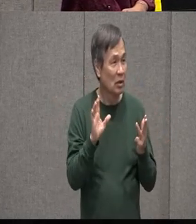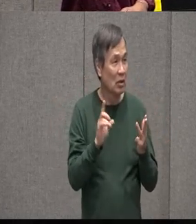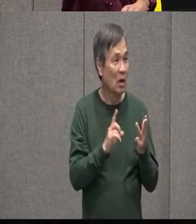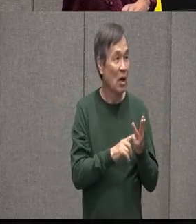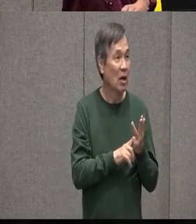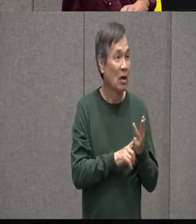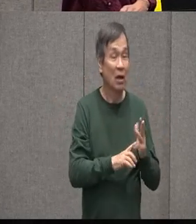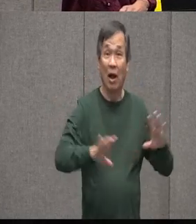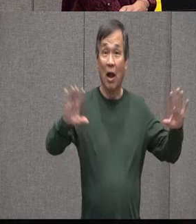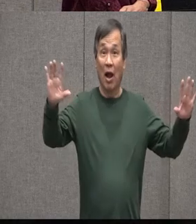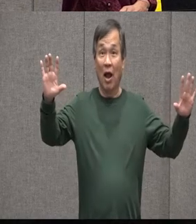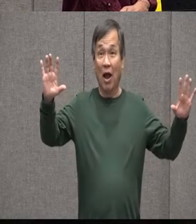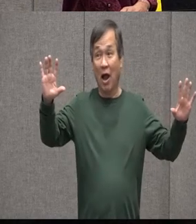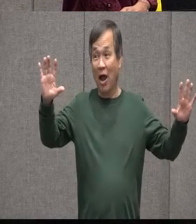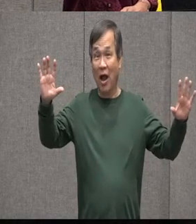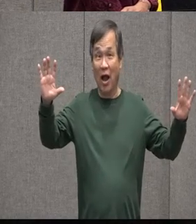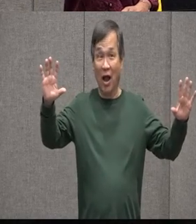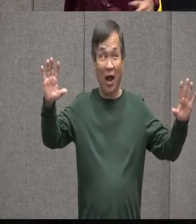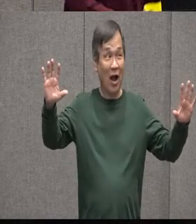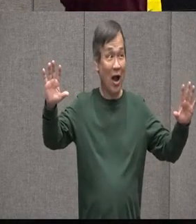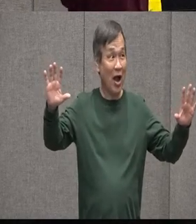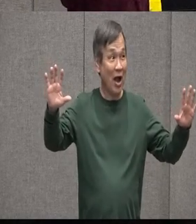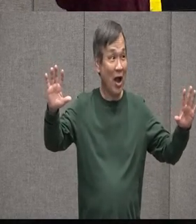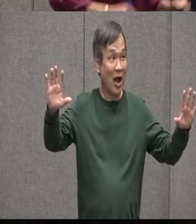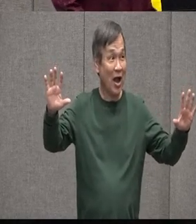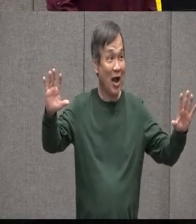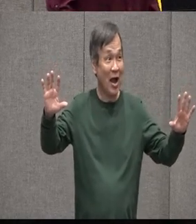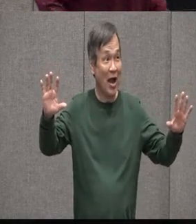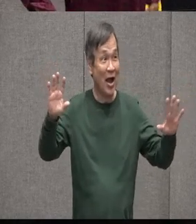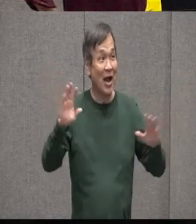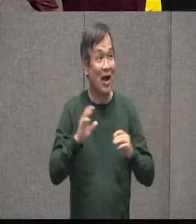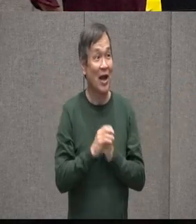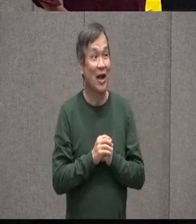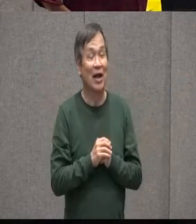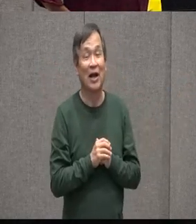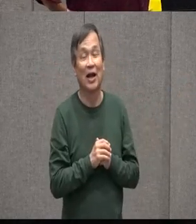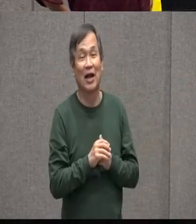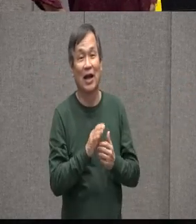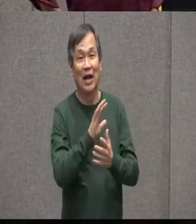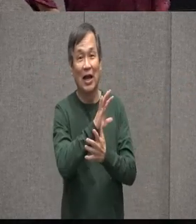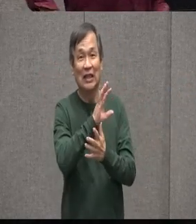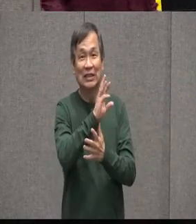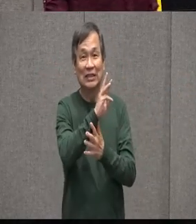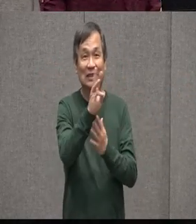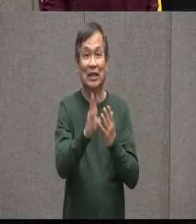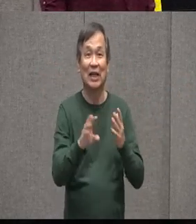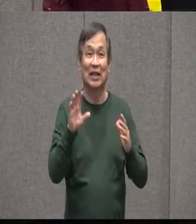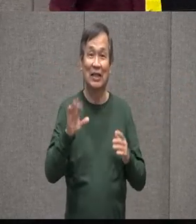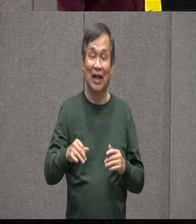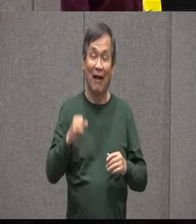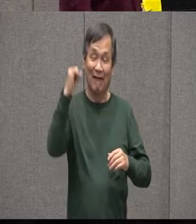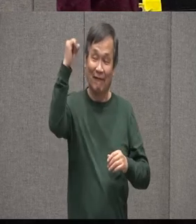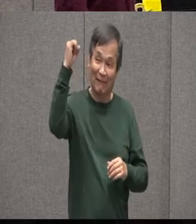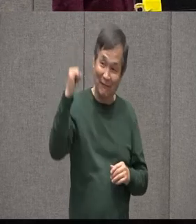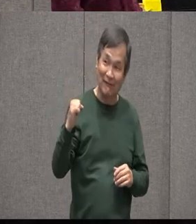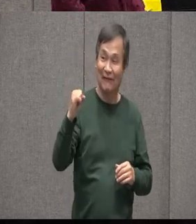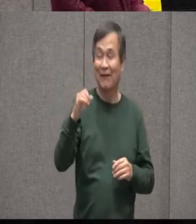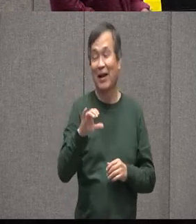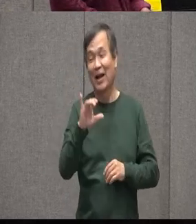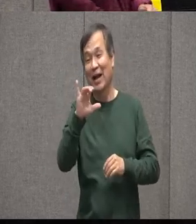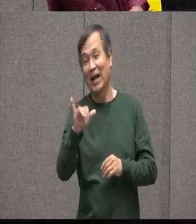1 more. Ooh! I'm so glad you rolled. I'm so glad I rolled. I got 5 sixes. That's a Yahtzee. When you